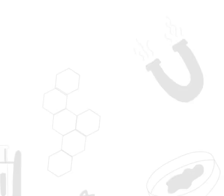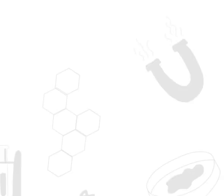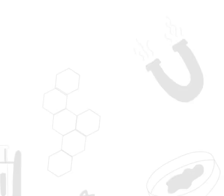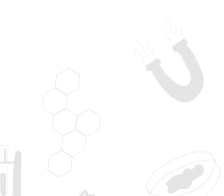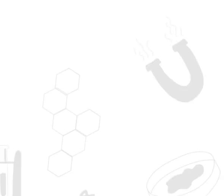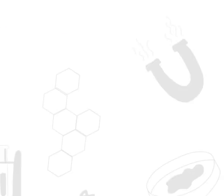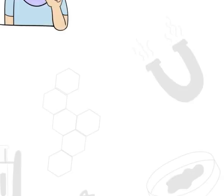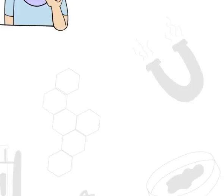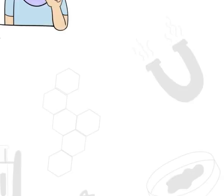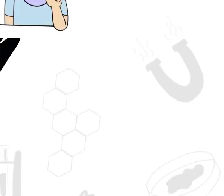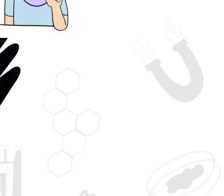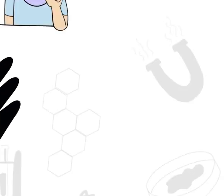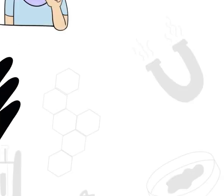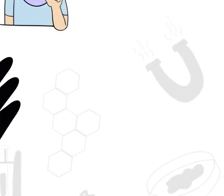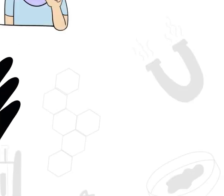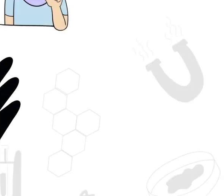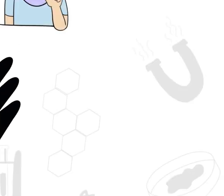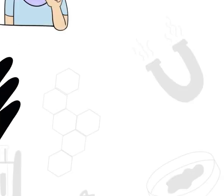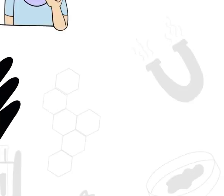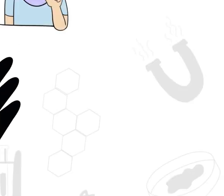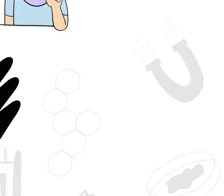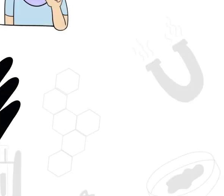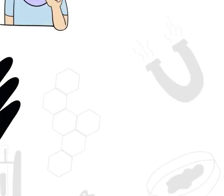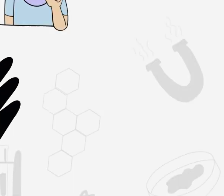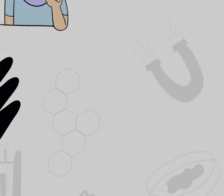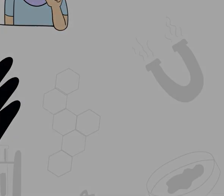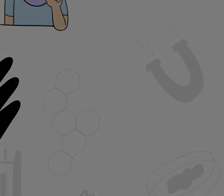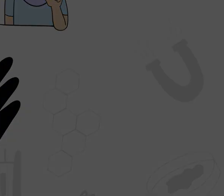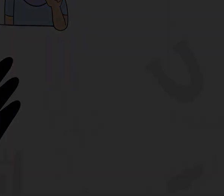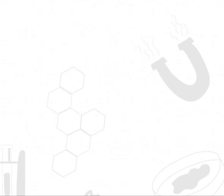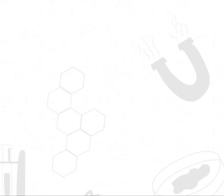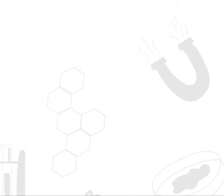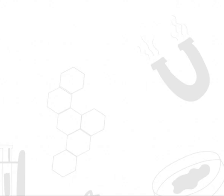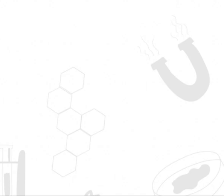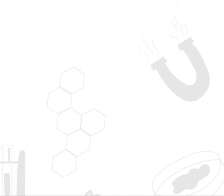Welcome to ISL Enabled Virtual Lab of CSIR.